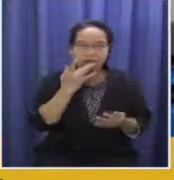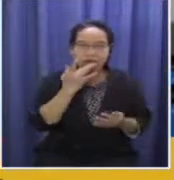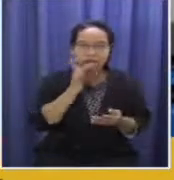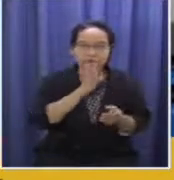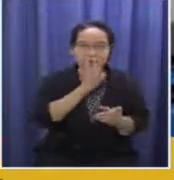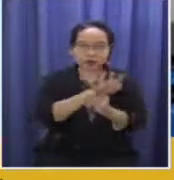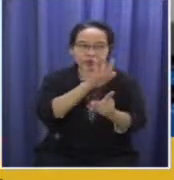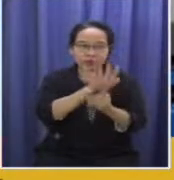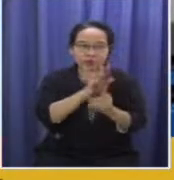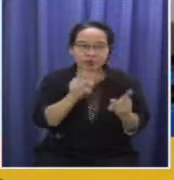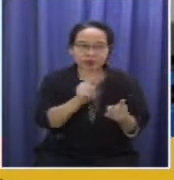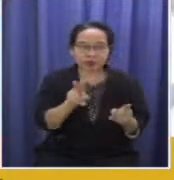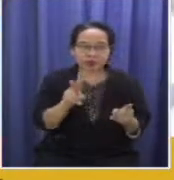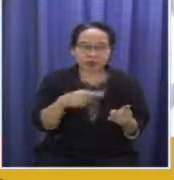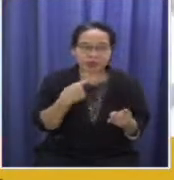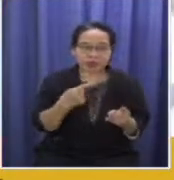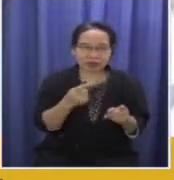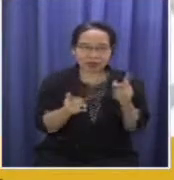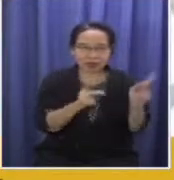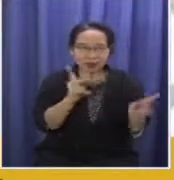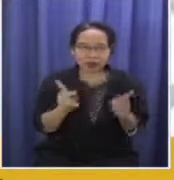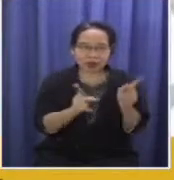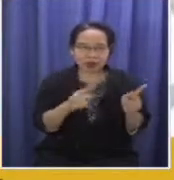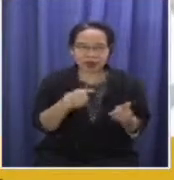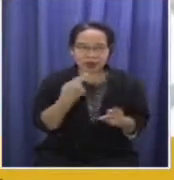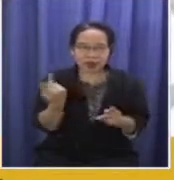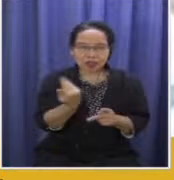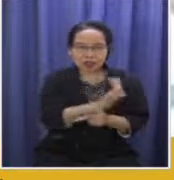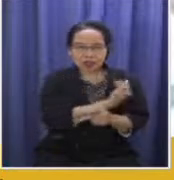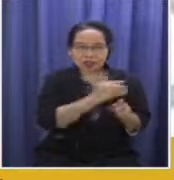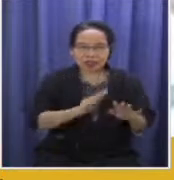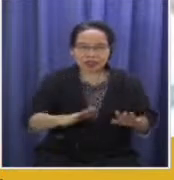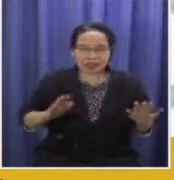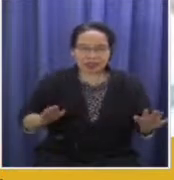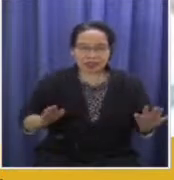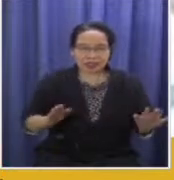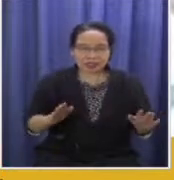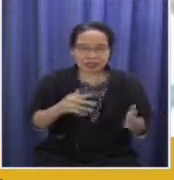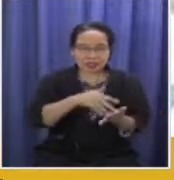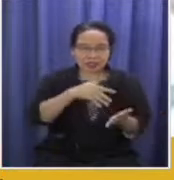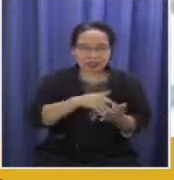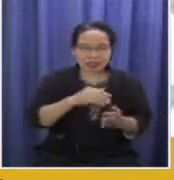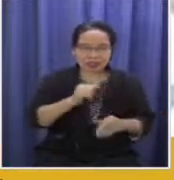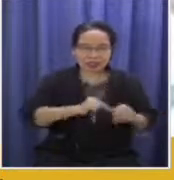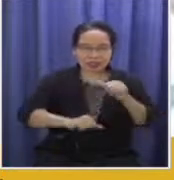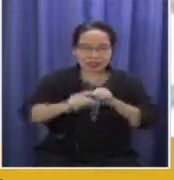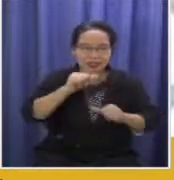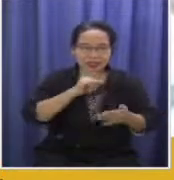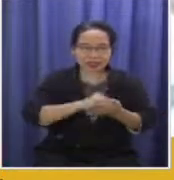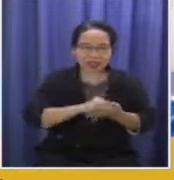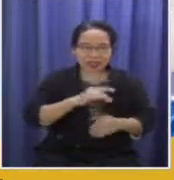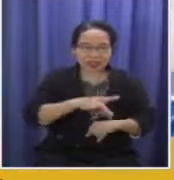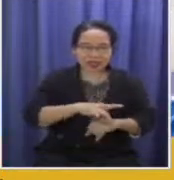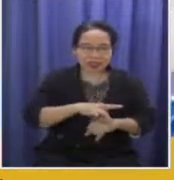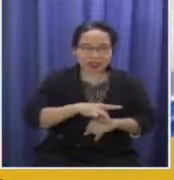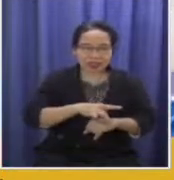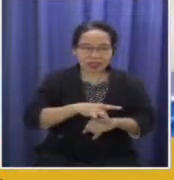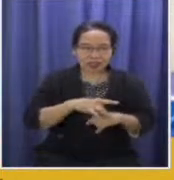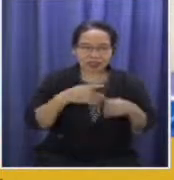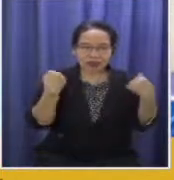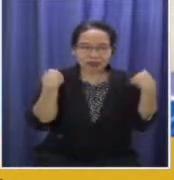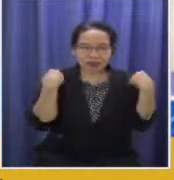television stations telling people, telling our children studying science that the Earth